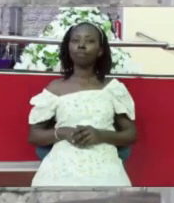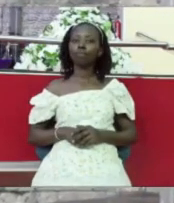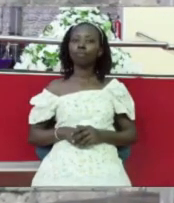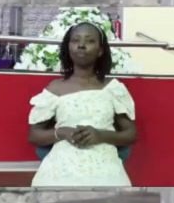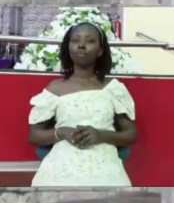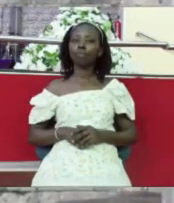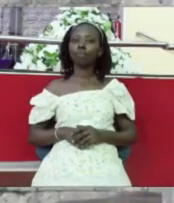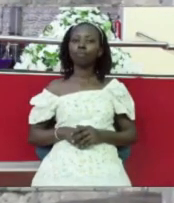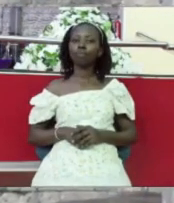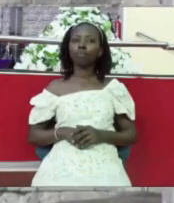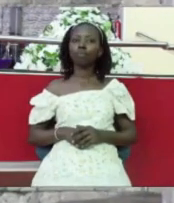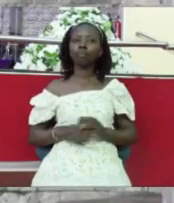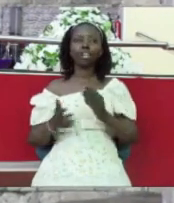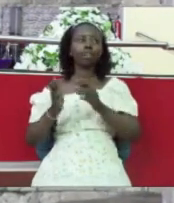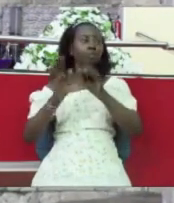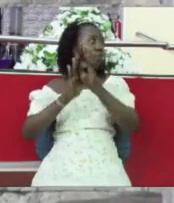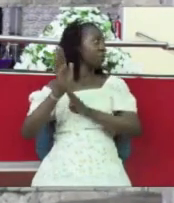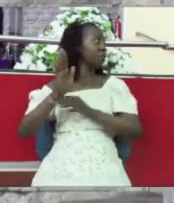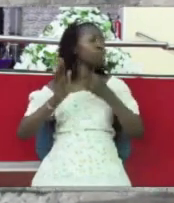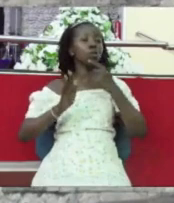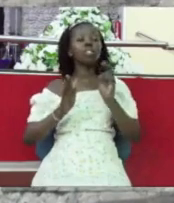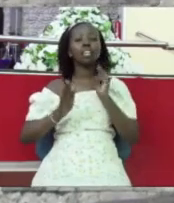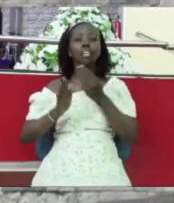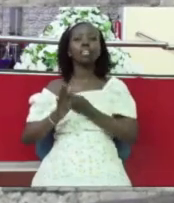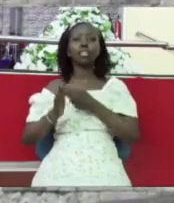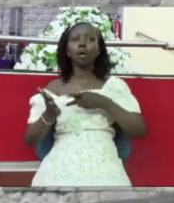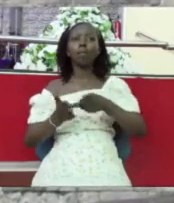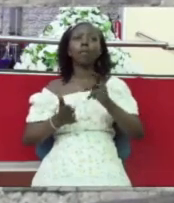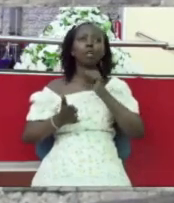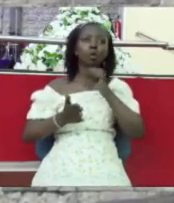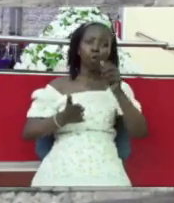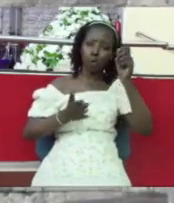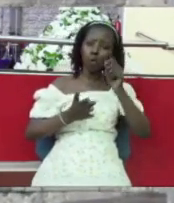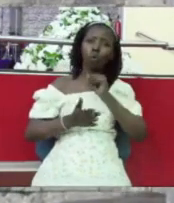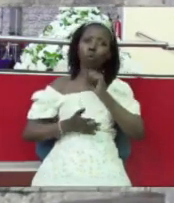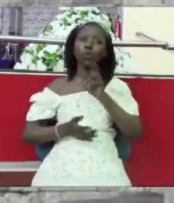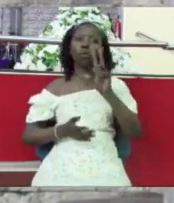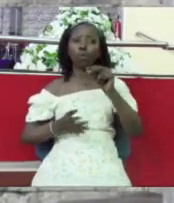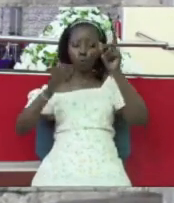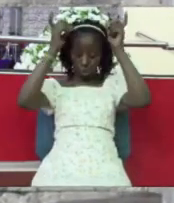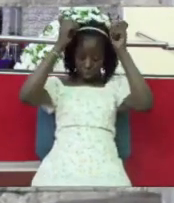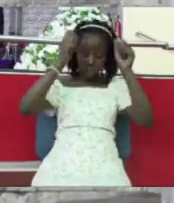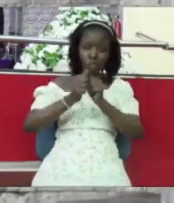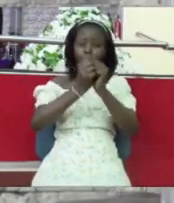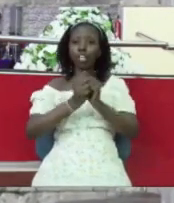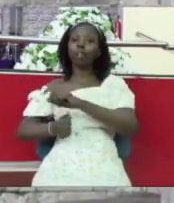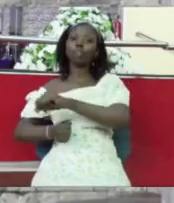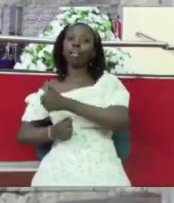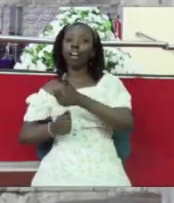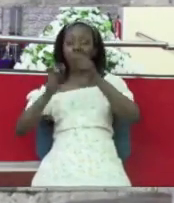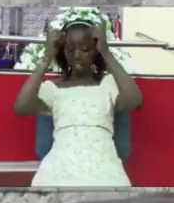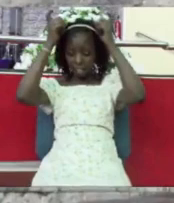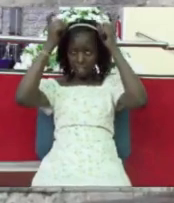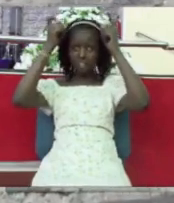uko na hekima sana. That portion of scripture tells us repay no evil for evil. Itasema ya kwamba usilipie mabaya kwa mabaya. Have regard